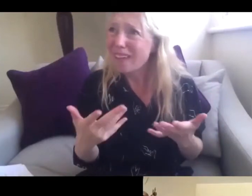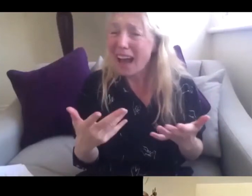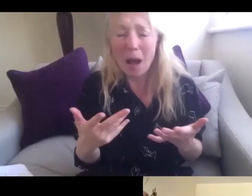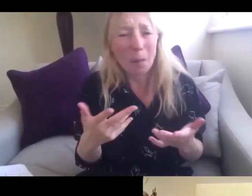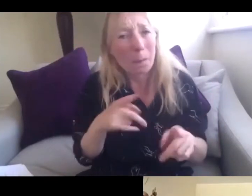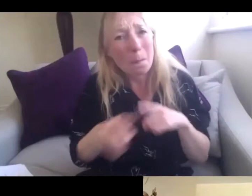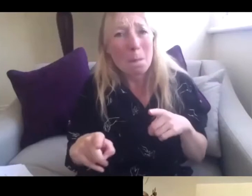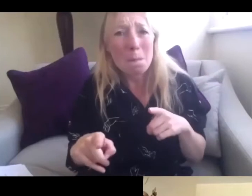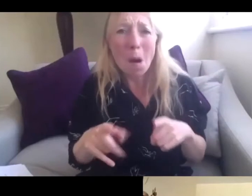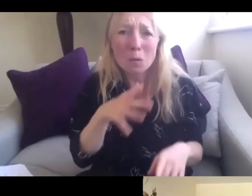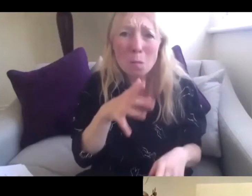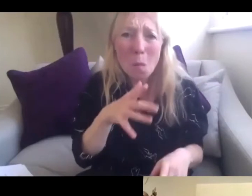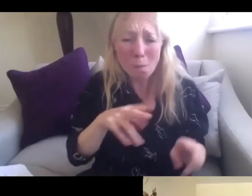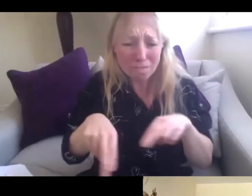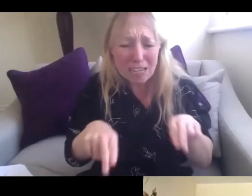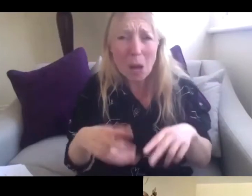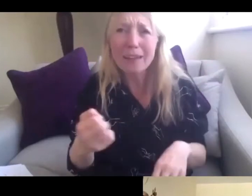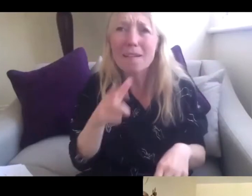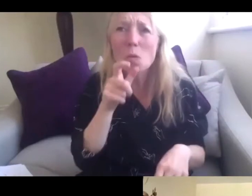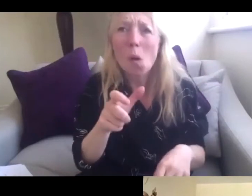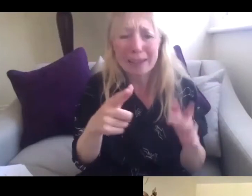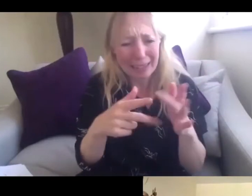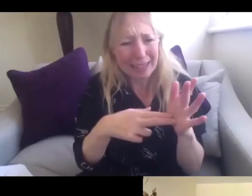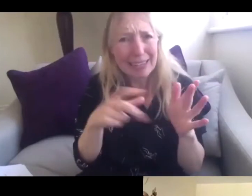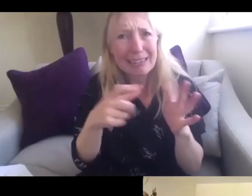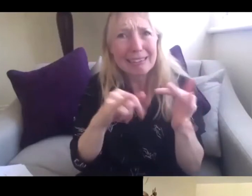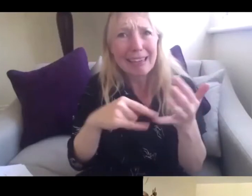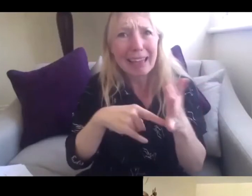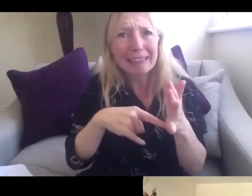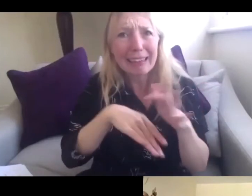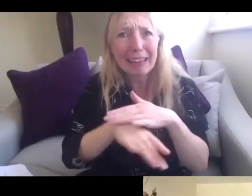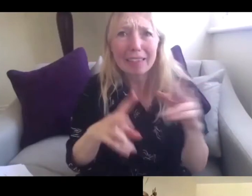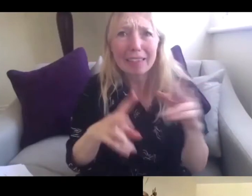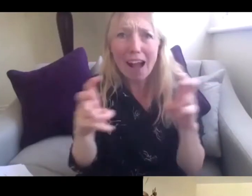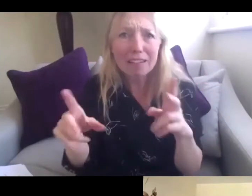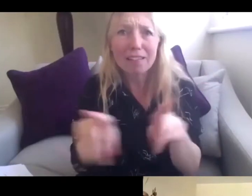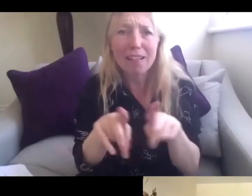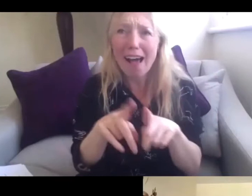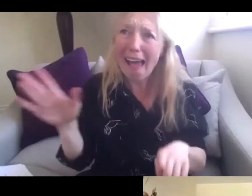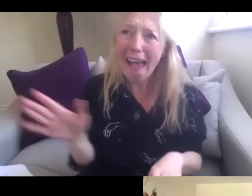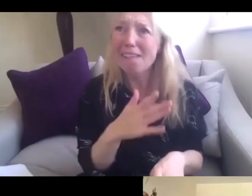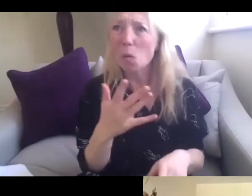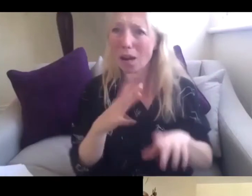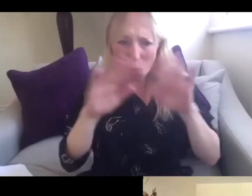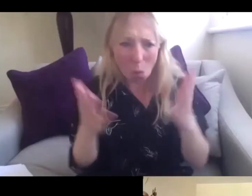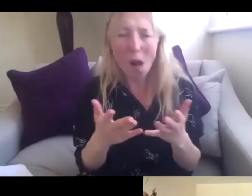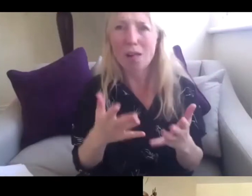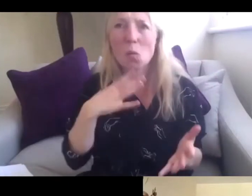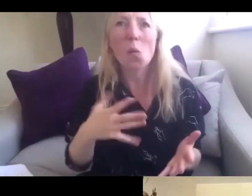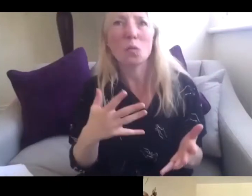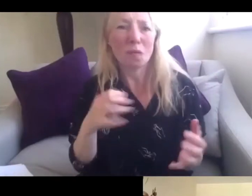word incest in the title. Like everyone worldwide is suddenly turned on by interfilial gangbangs,